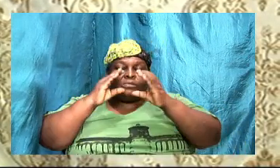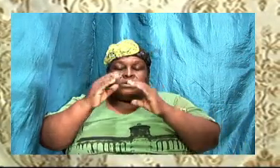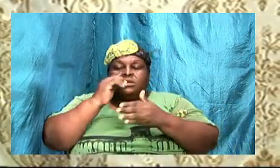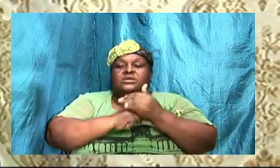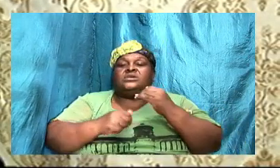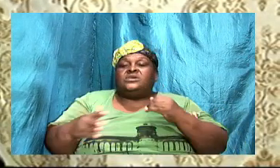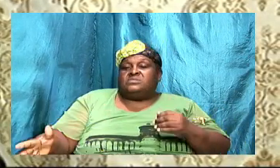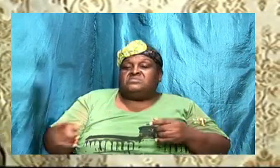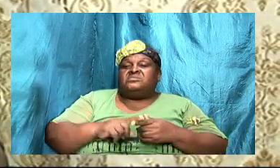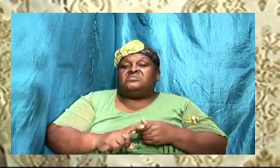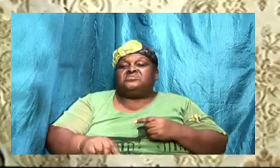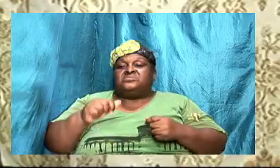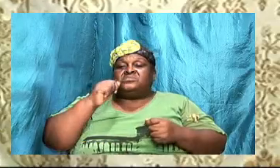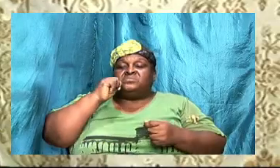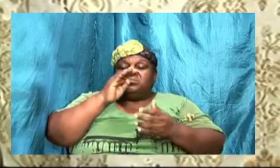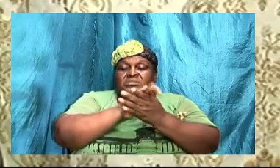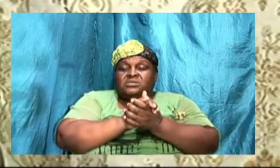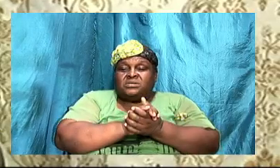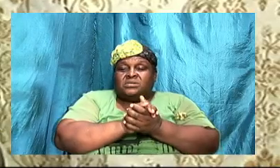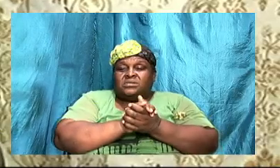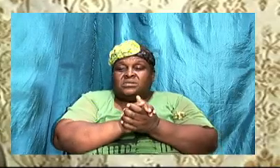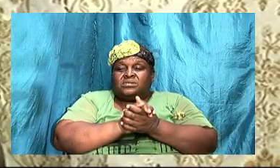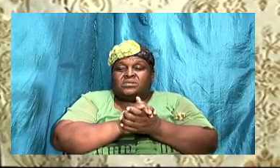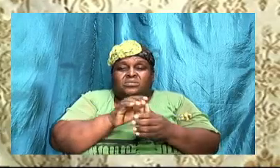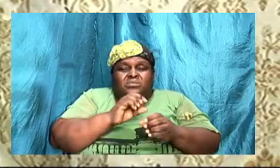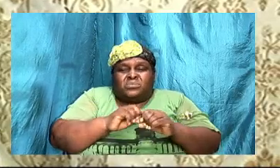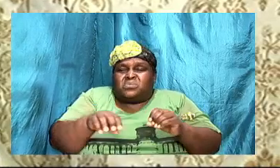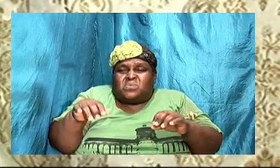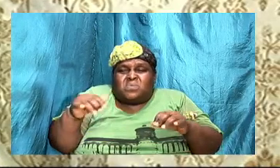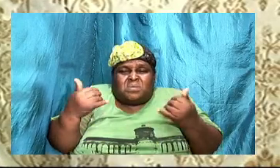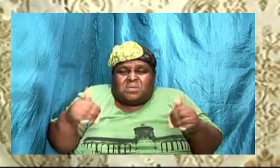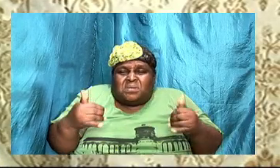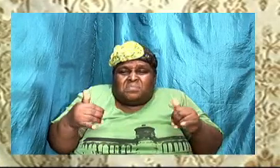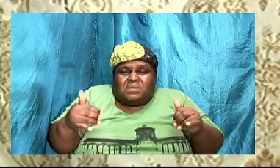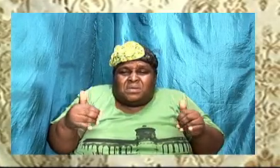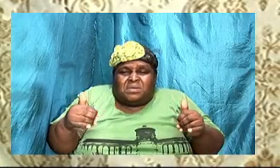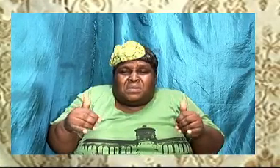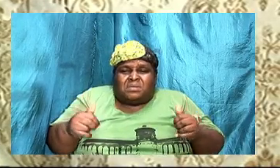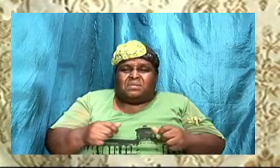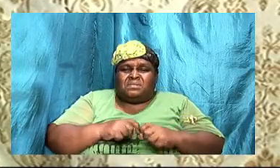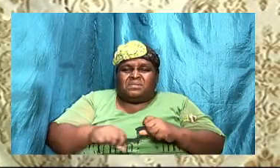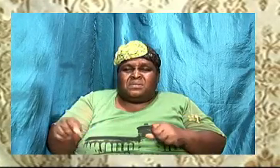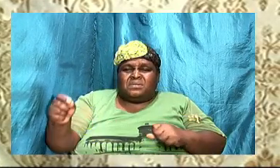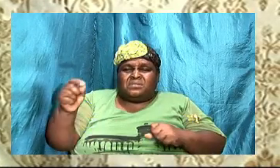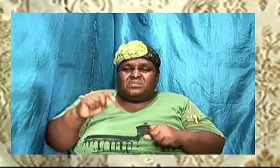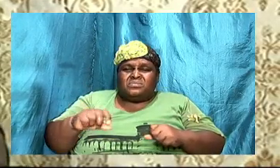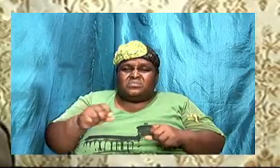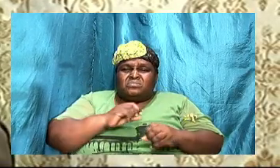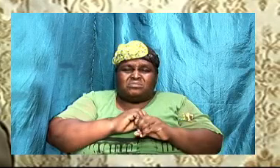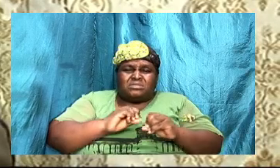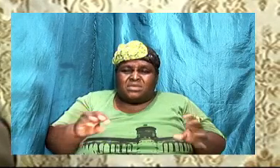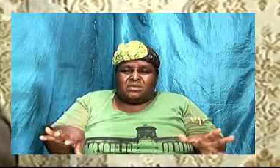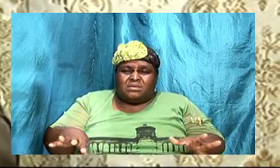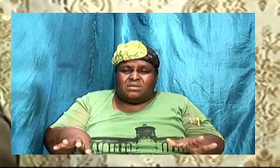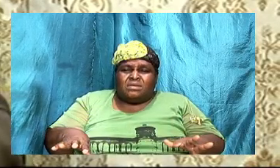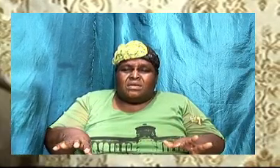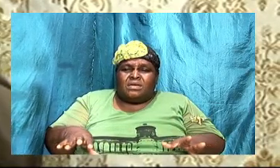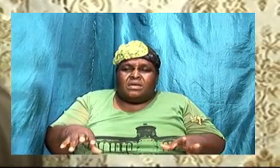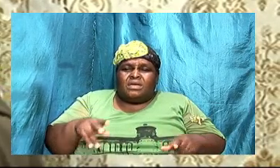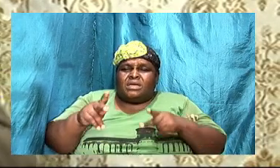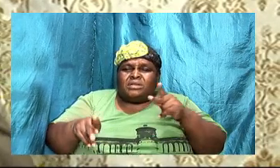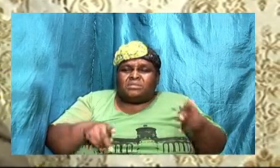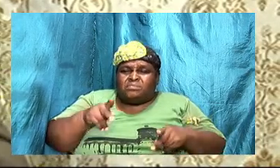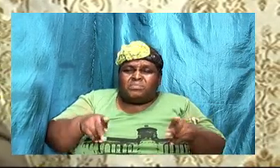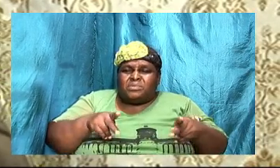Don't play or fidget with objects. And persons tend to do this when, you know, they kind of feel a little way and don't want to, you know,